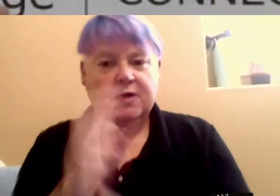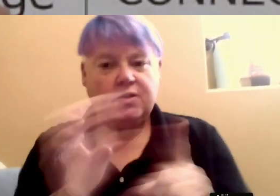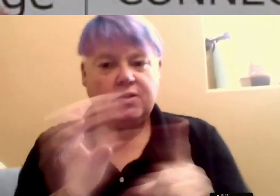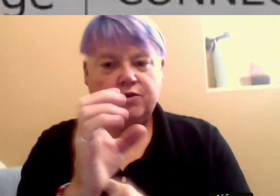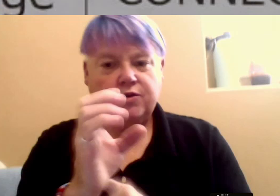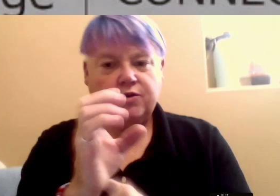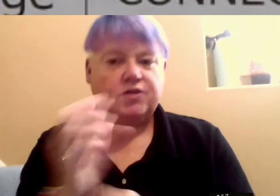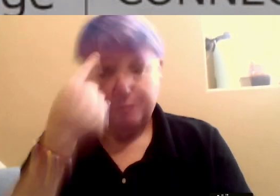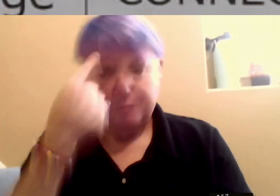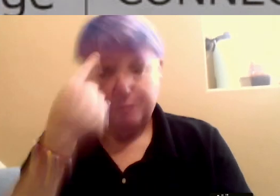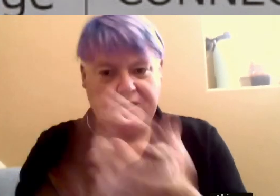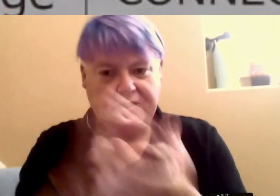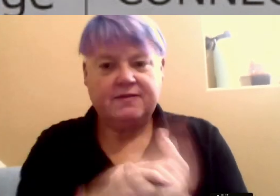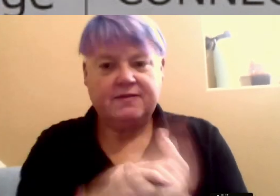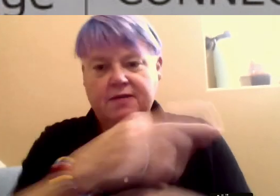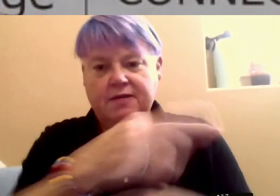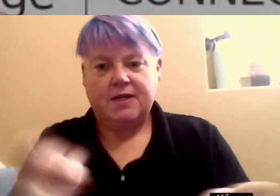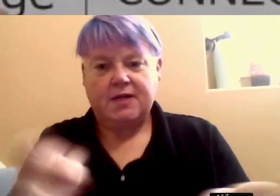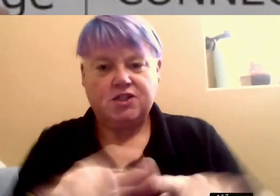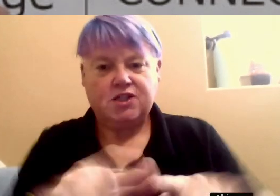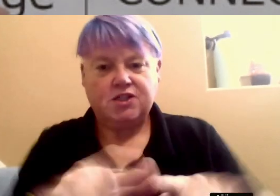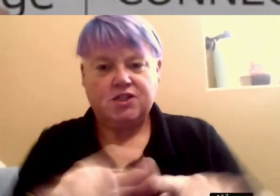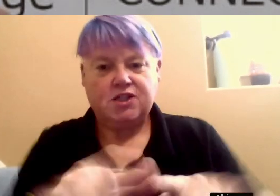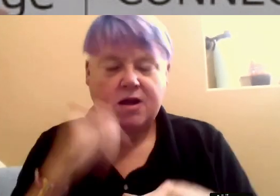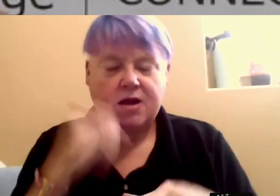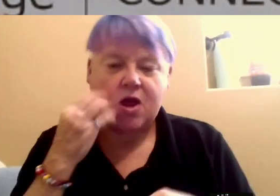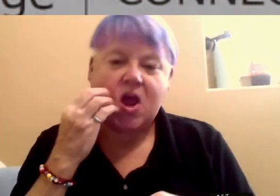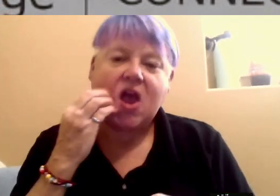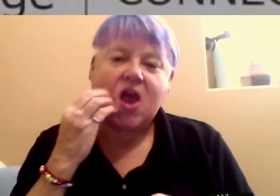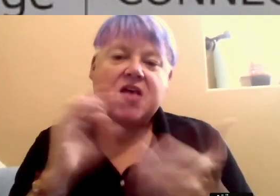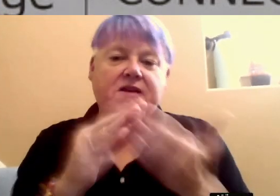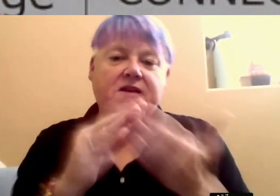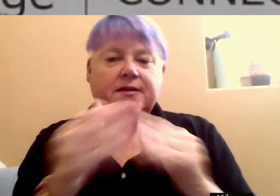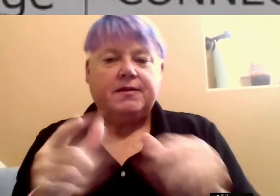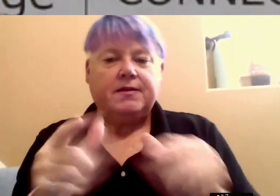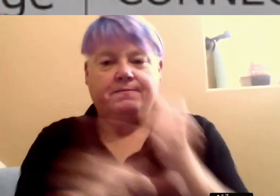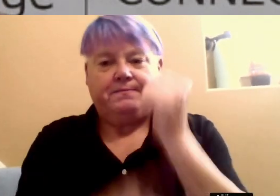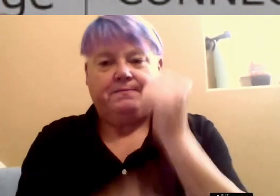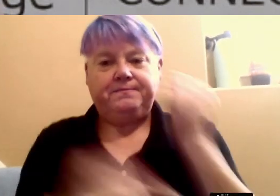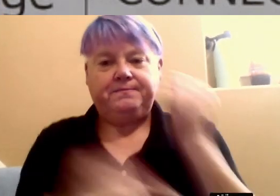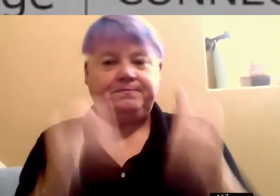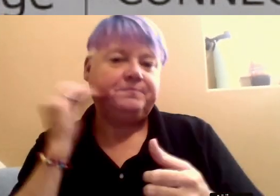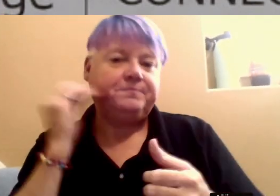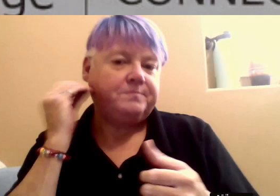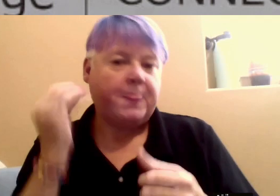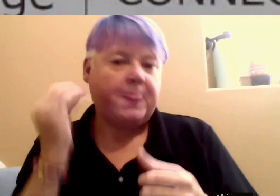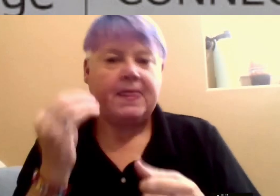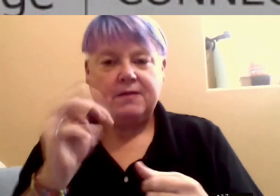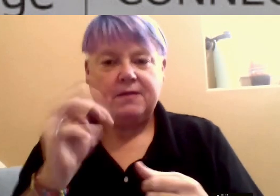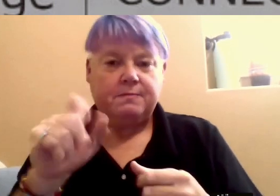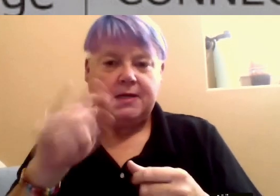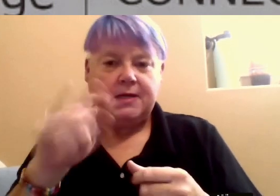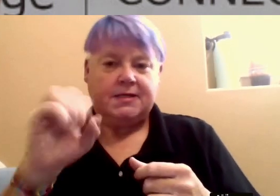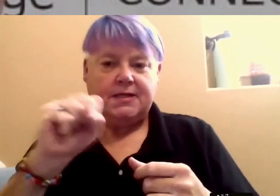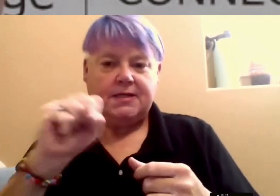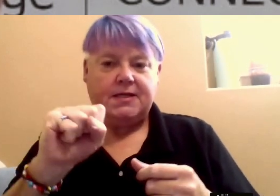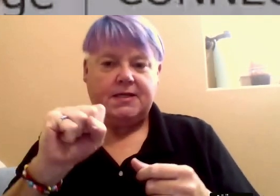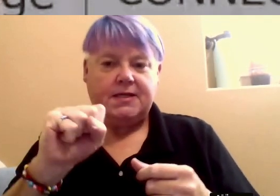heritage, beliefs, and relationship to the land. The city of Lethbridge is also home to the Métis Nation of Alberta, Region 3.